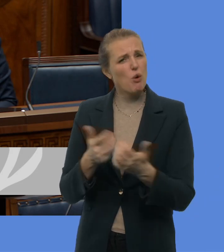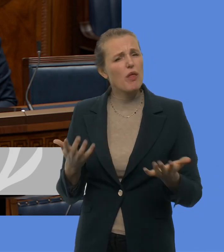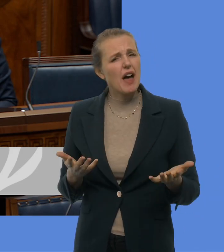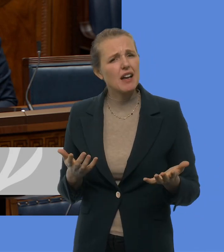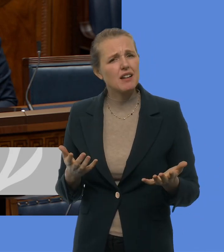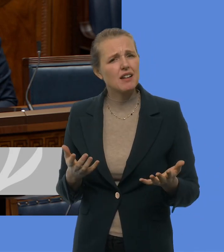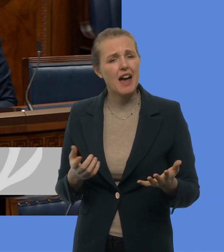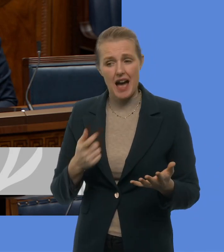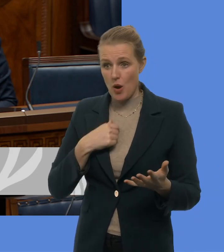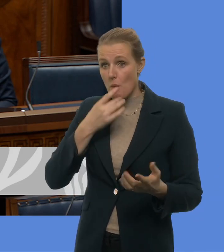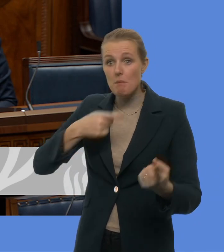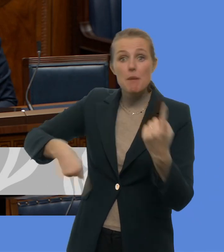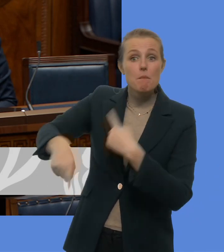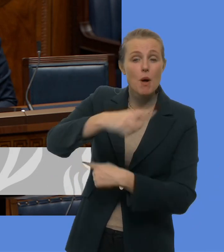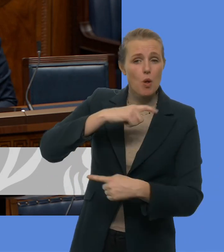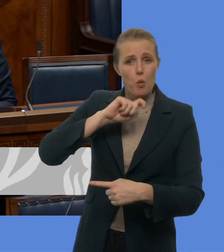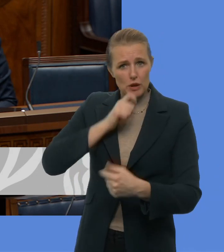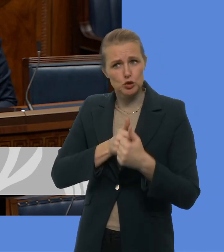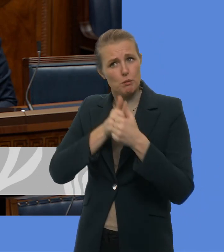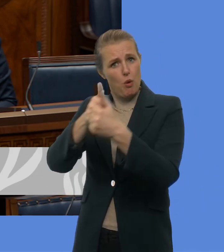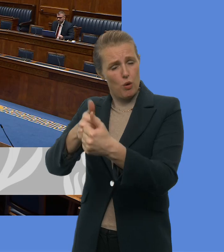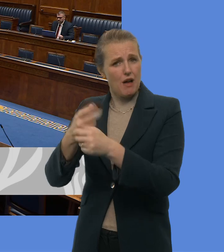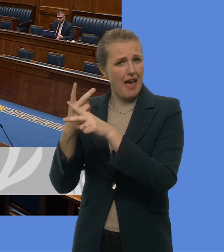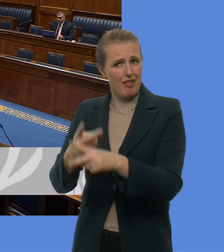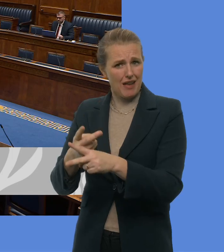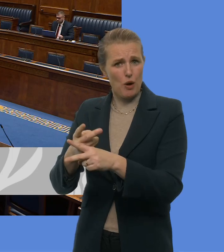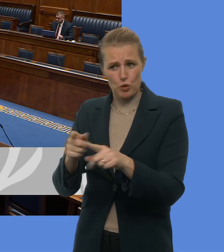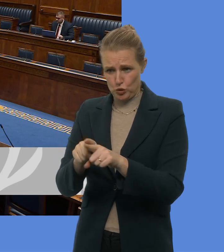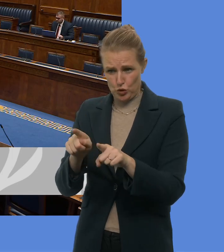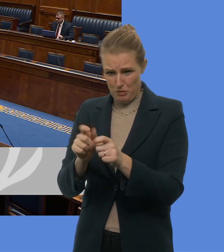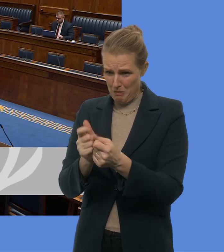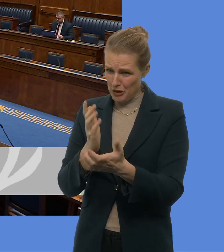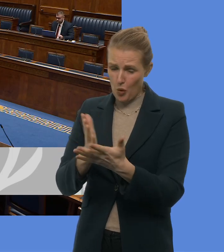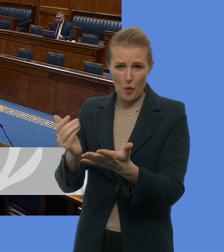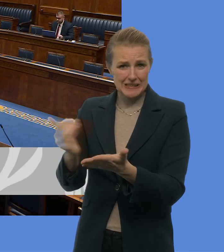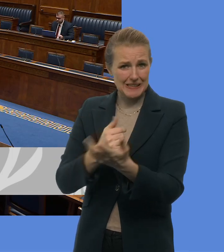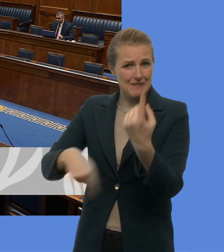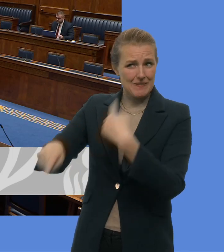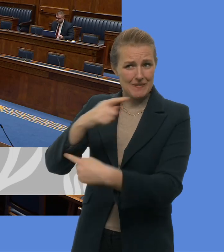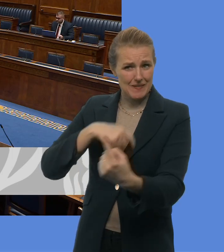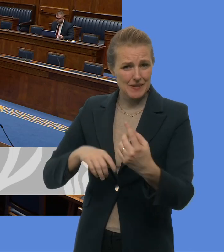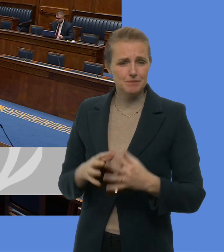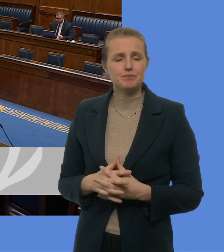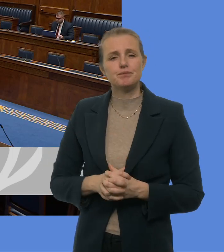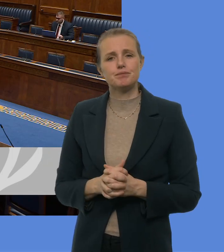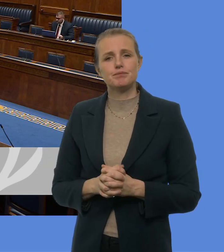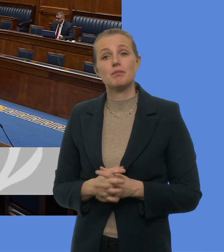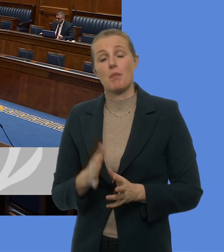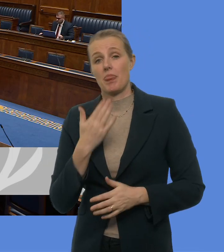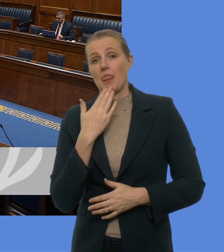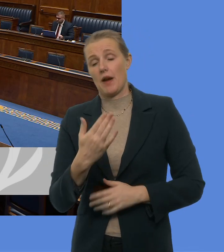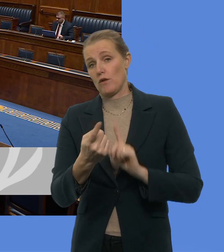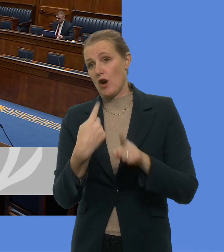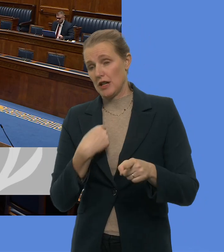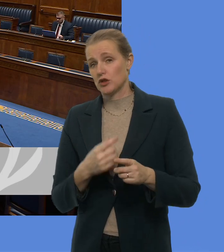always recognise is their support for healthcare workers. Mr. Blair. Mr. Speaker, I thank the Minister for that